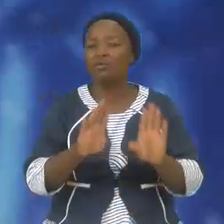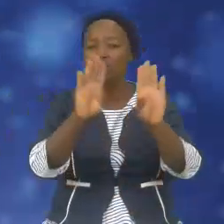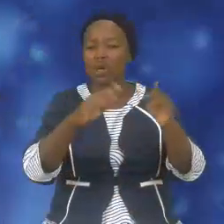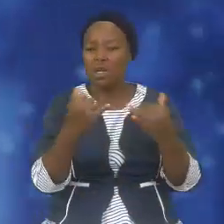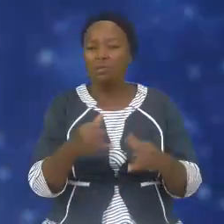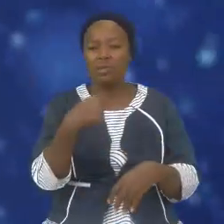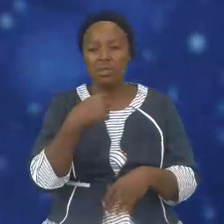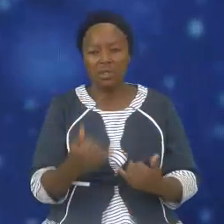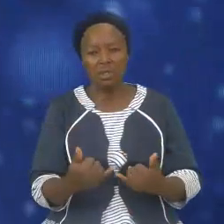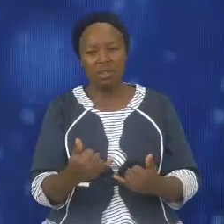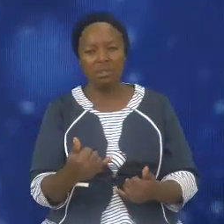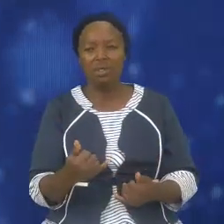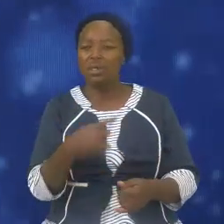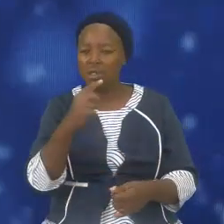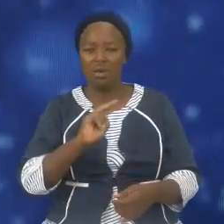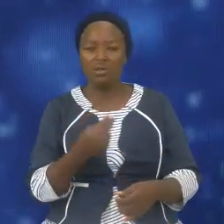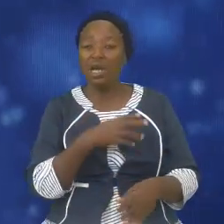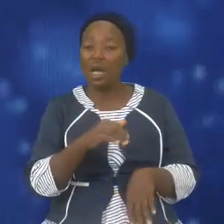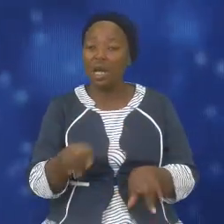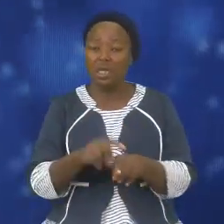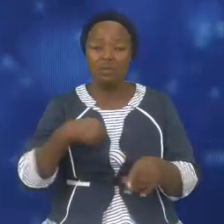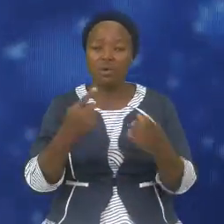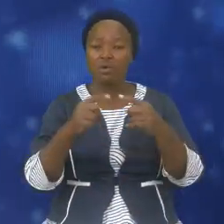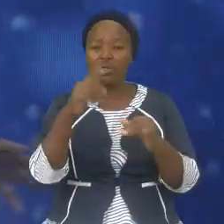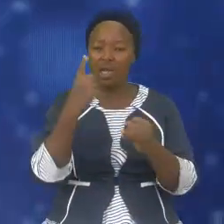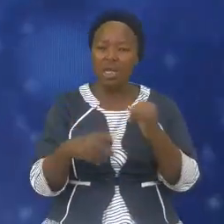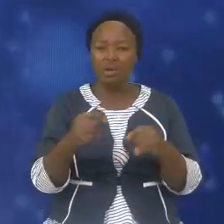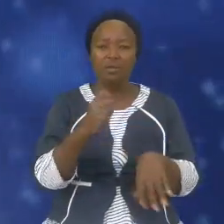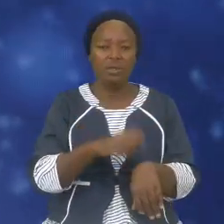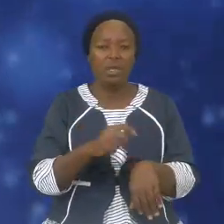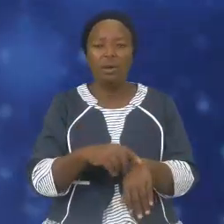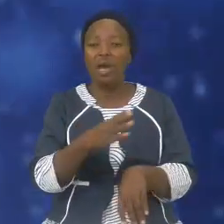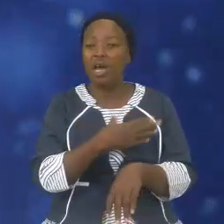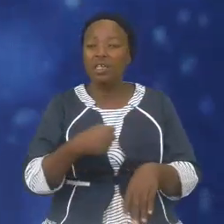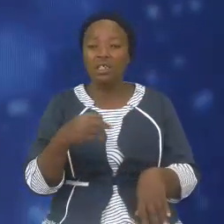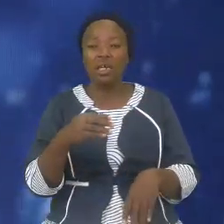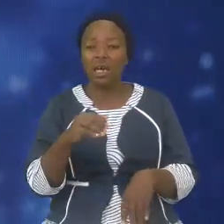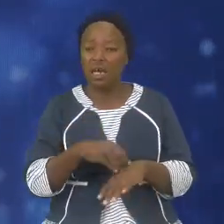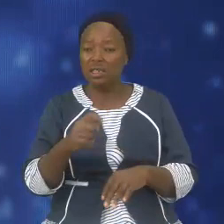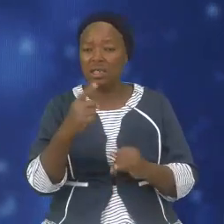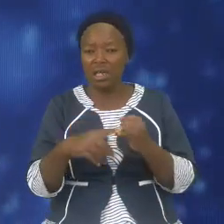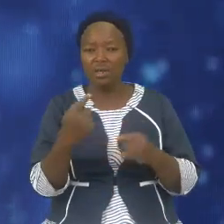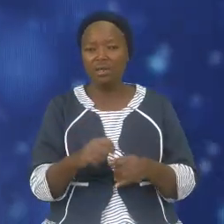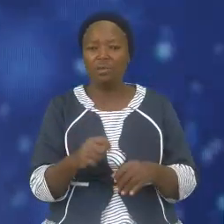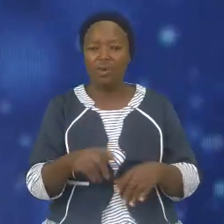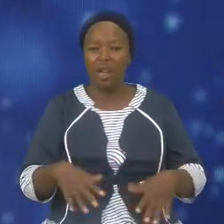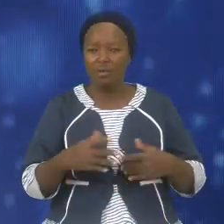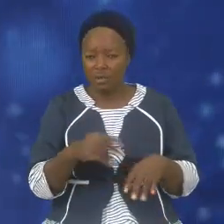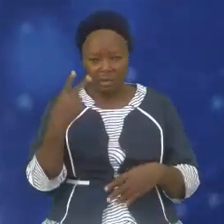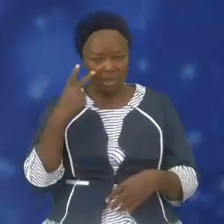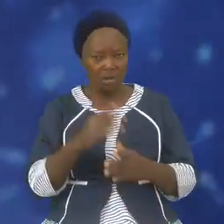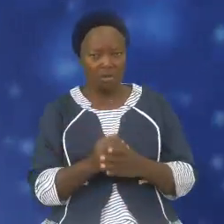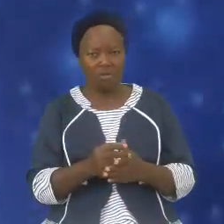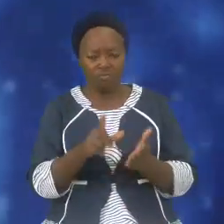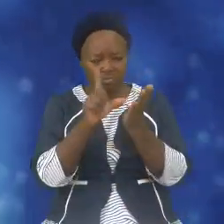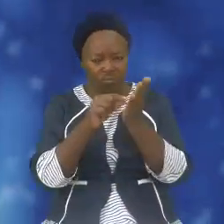we come to the end of the age, at the end of life. Have you read your newspapers of late, a time